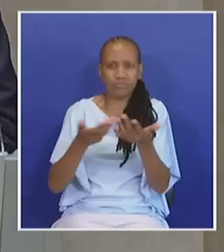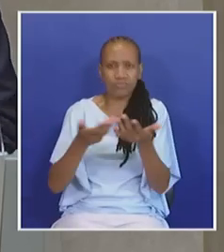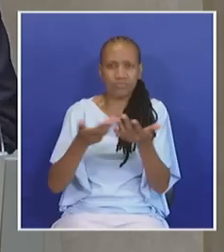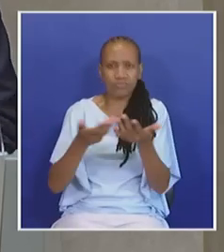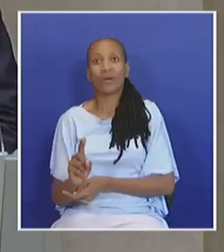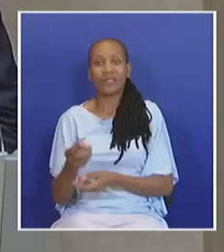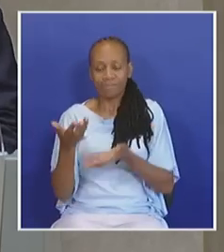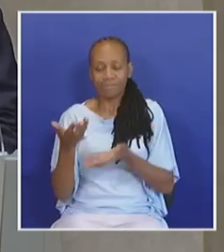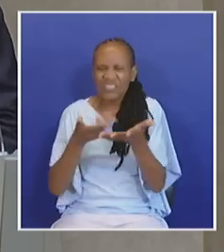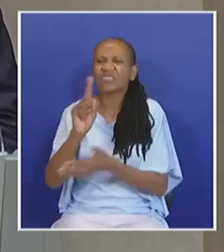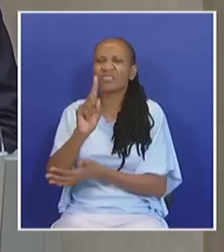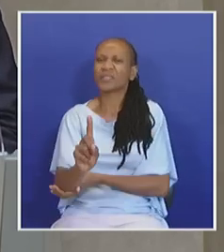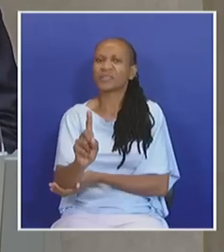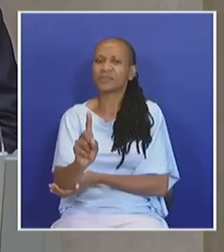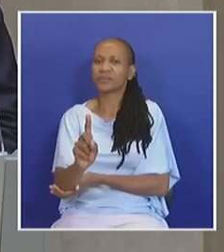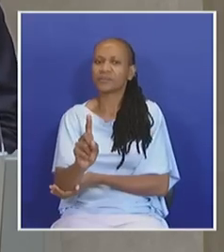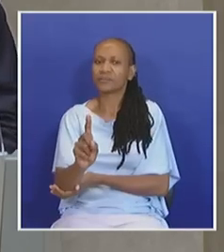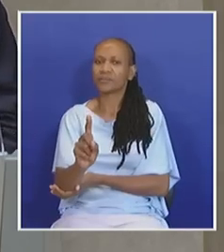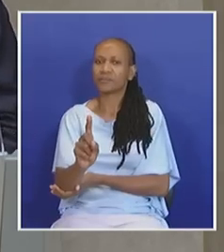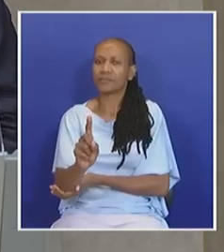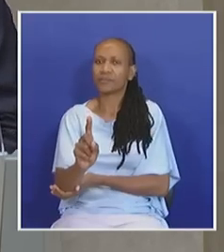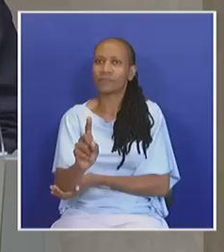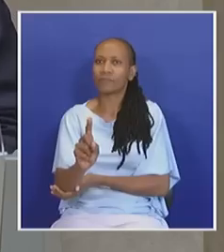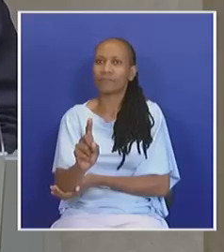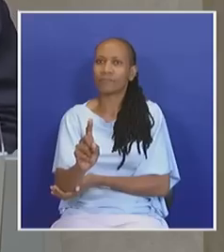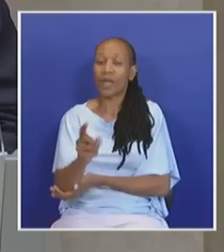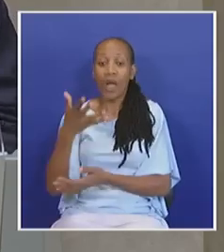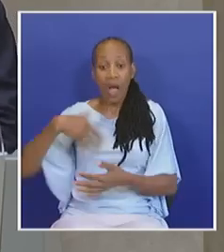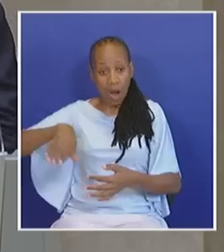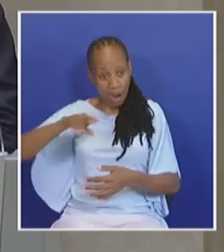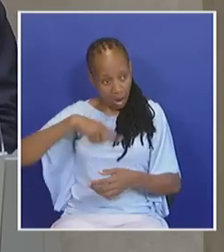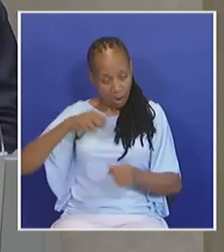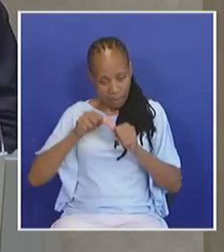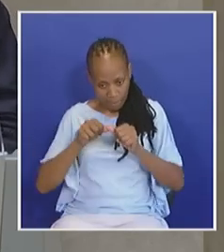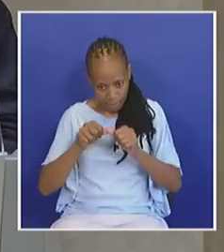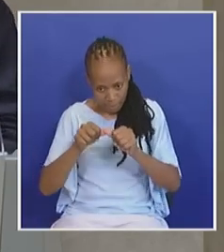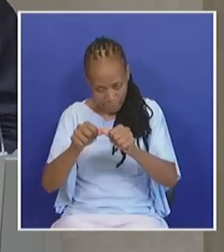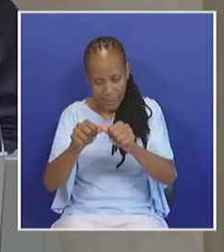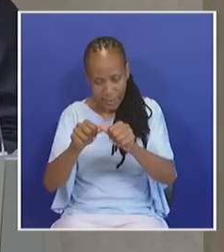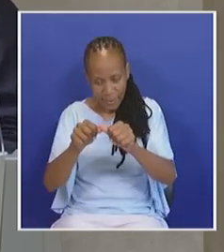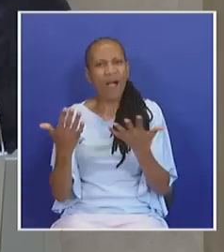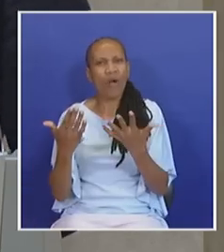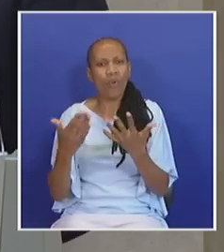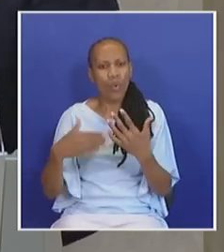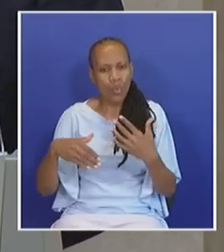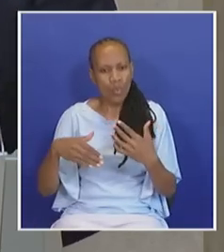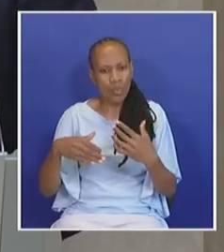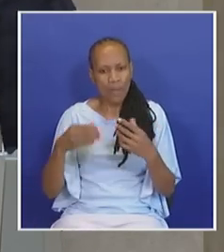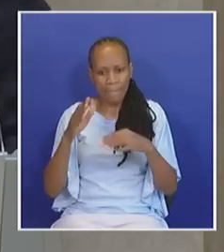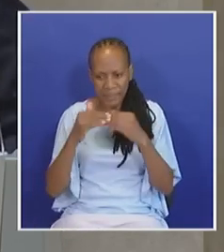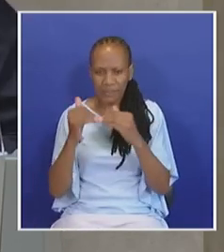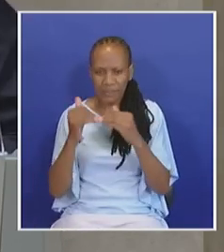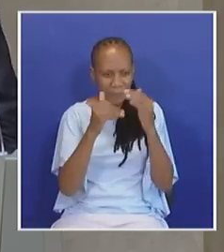to discuss how we can take forward our important task of building a